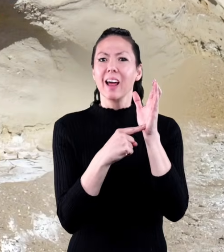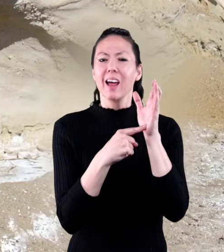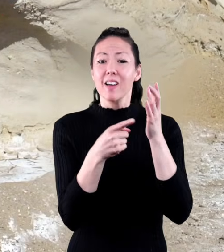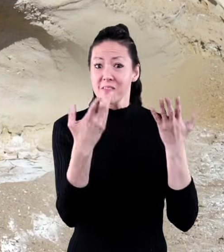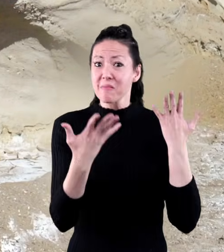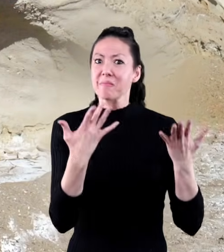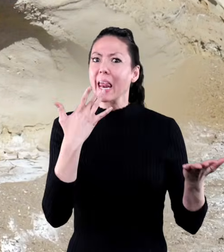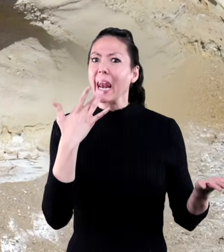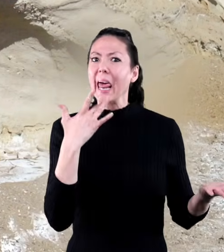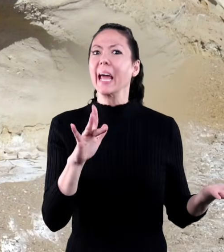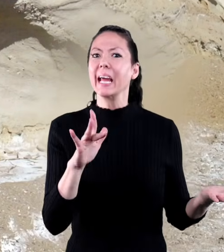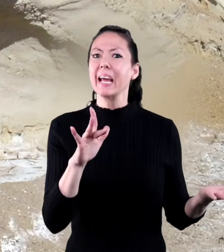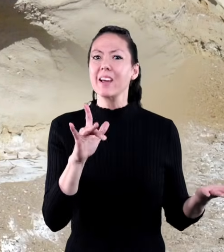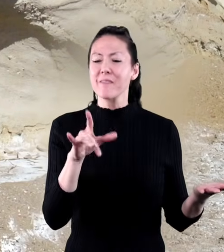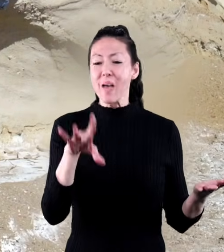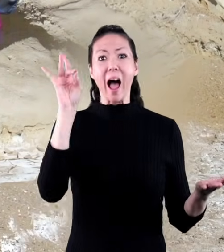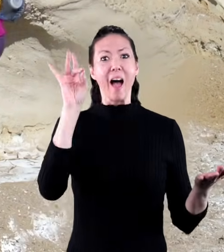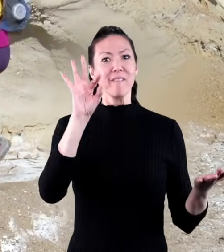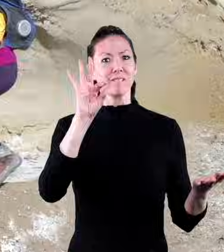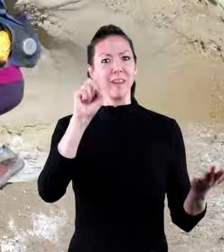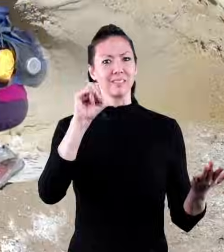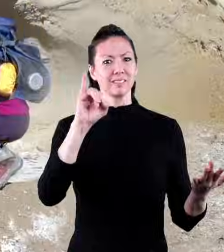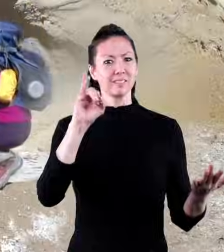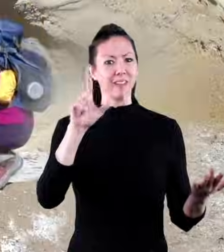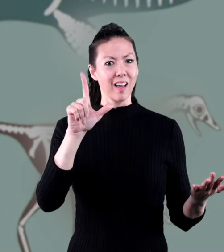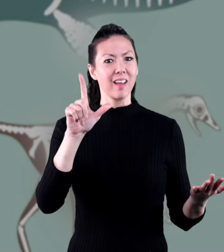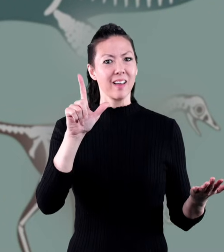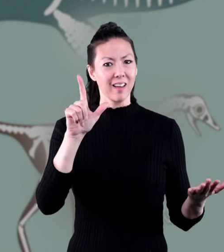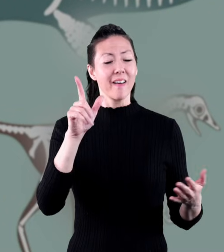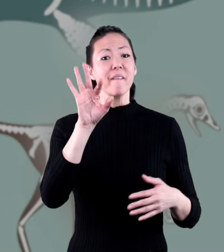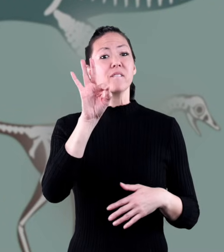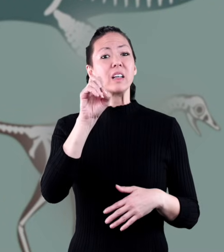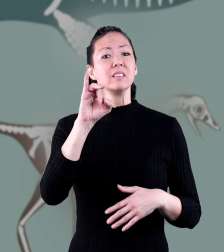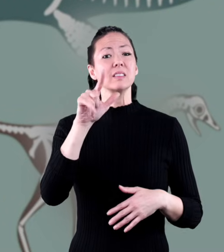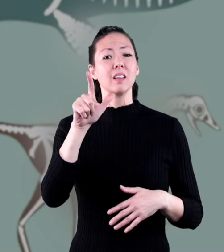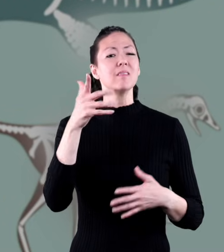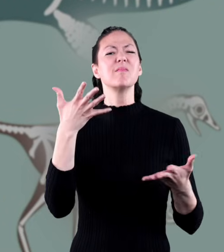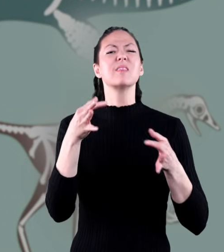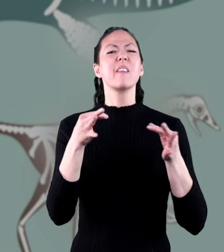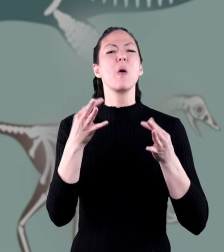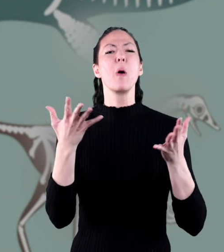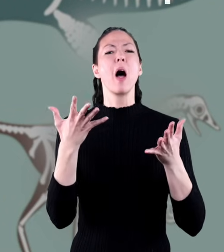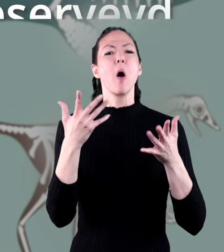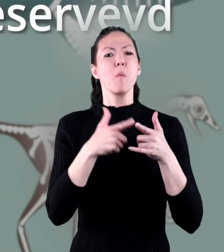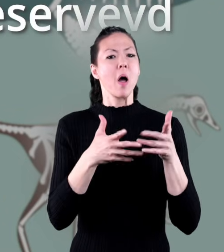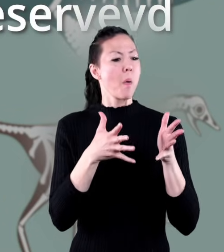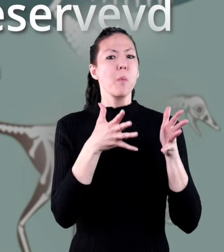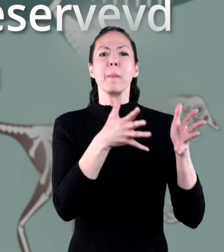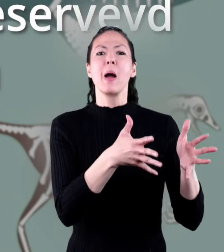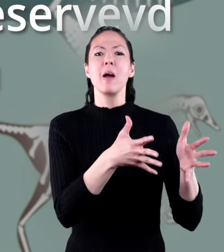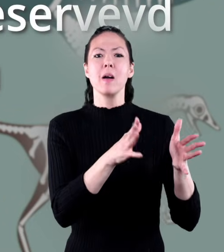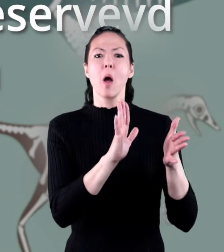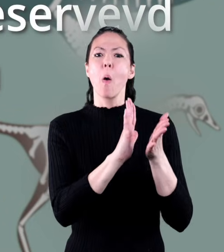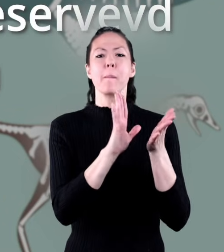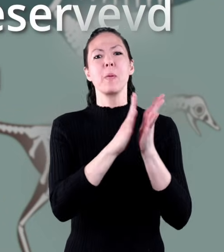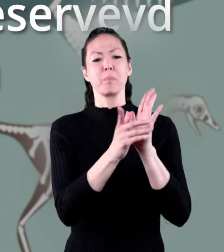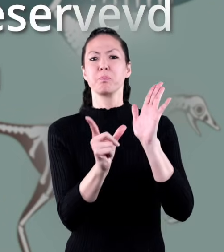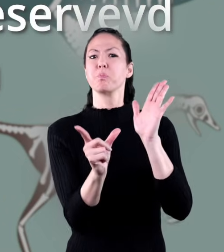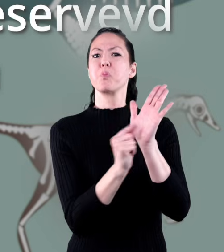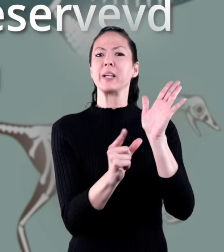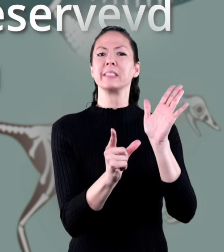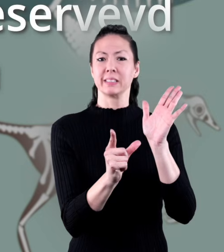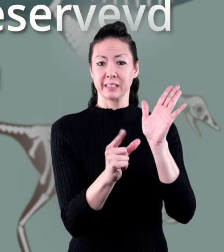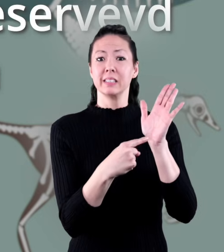you're among the lucky few who've discovered a fossil. A fossil is defined as the remains or impression